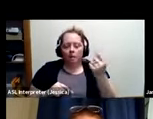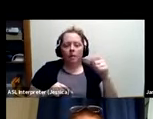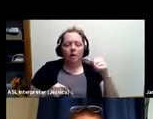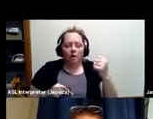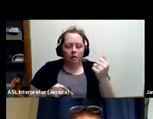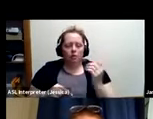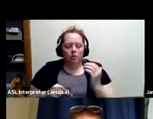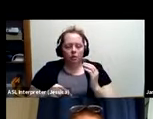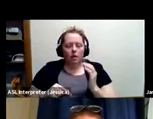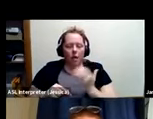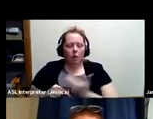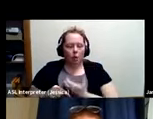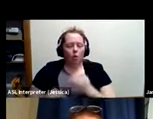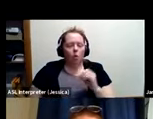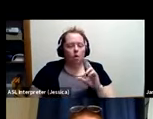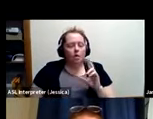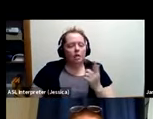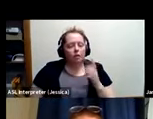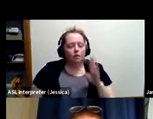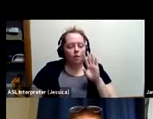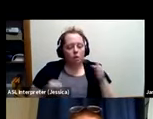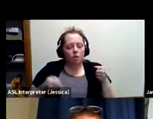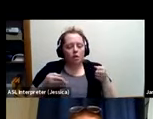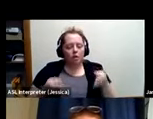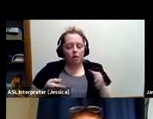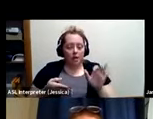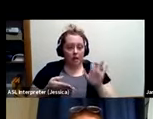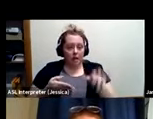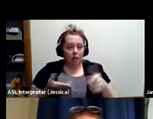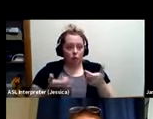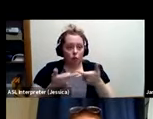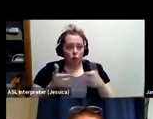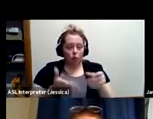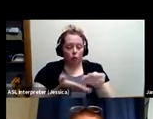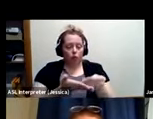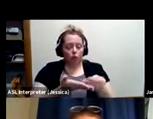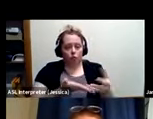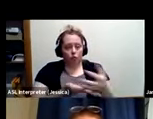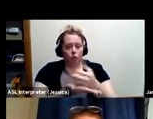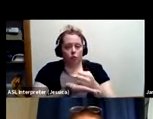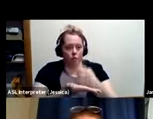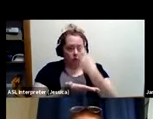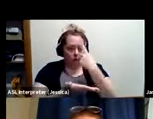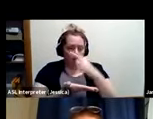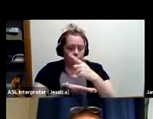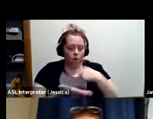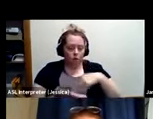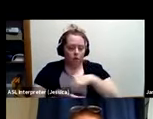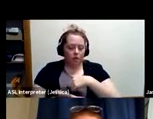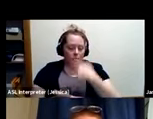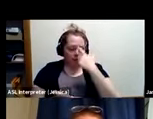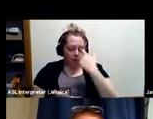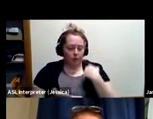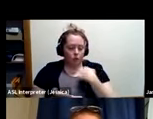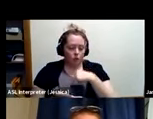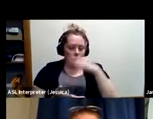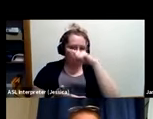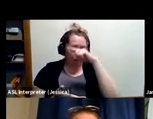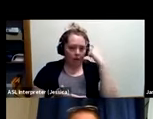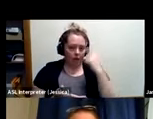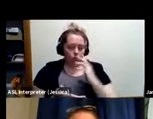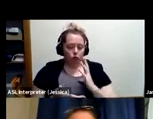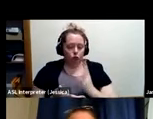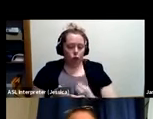that is a large income for us, being a Black trans-led organization. And when we're not able